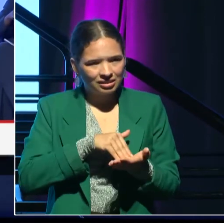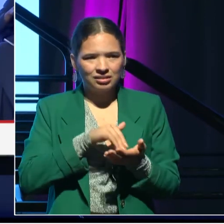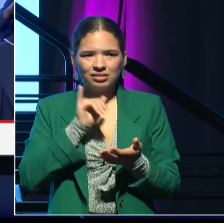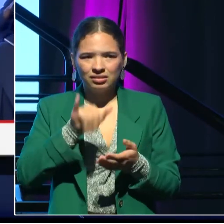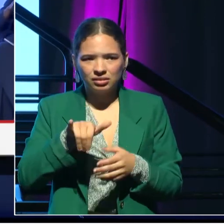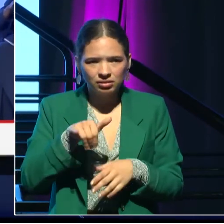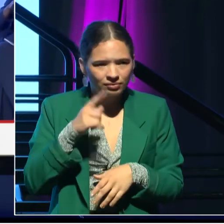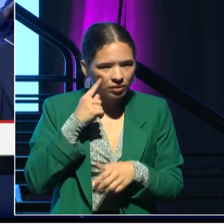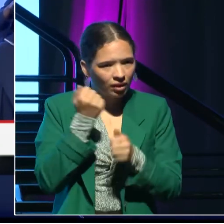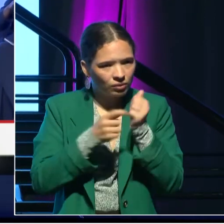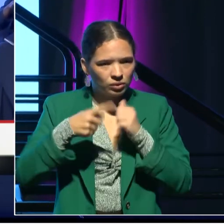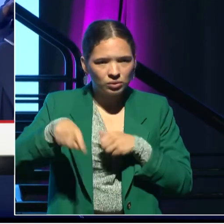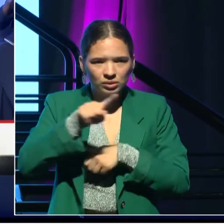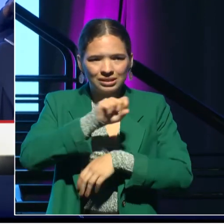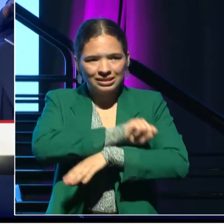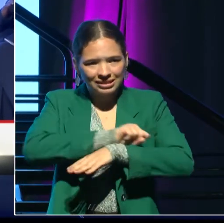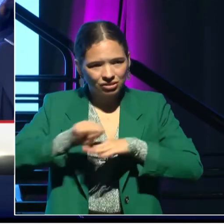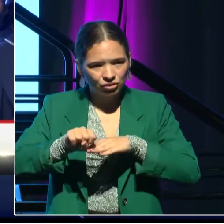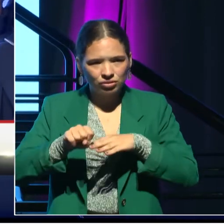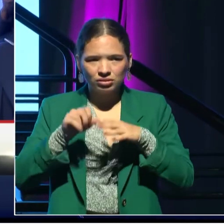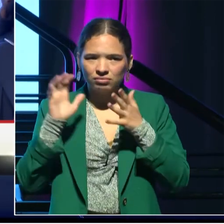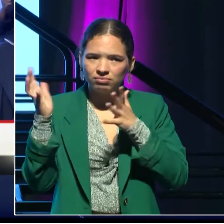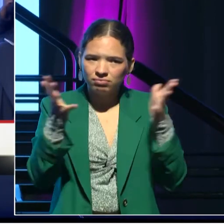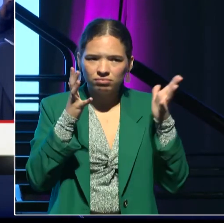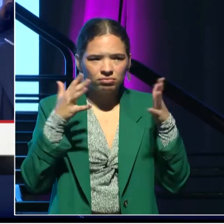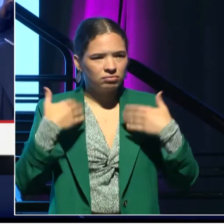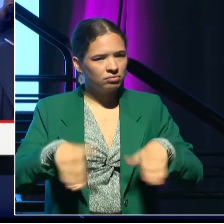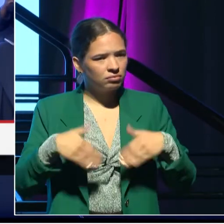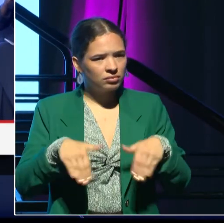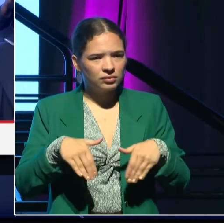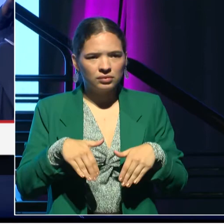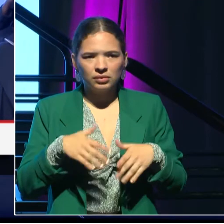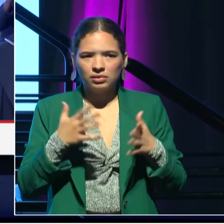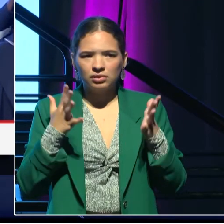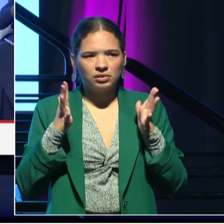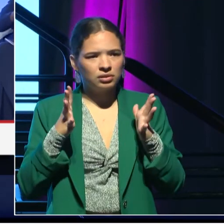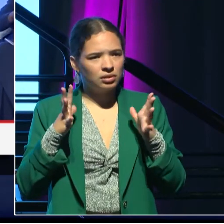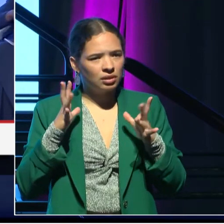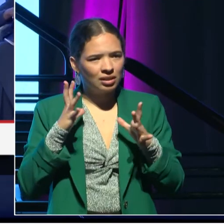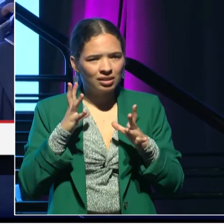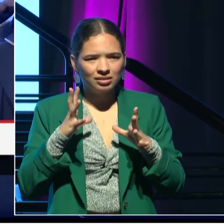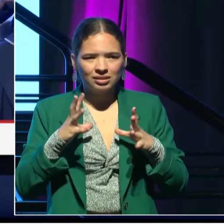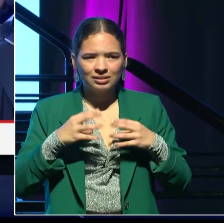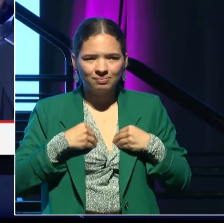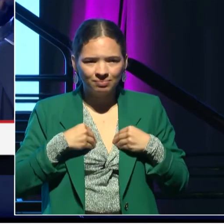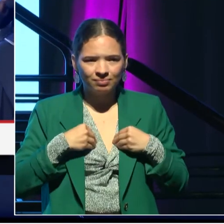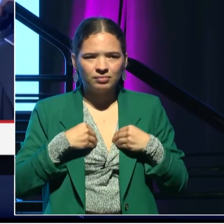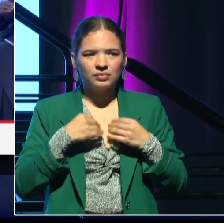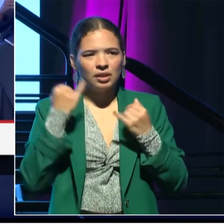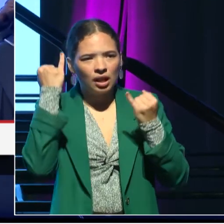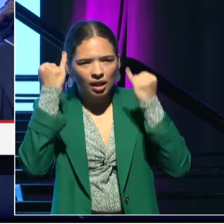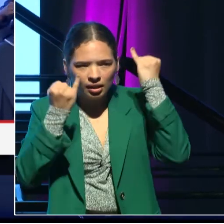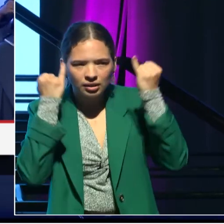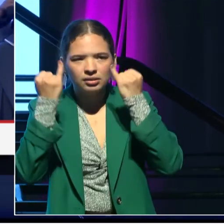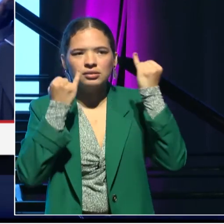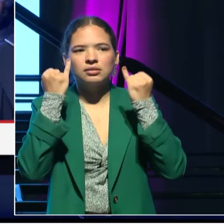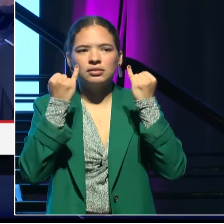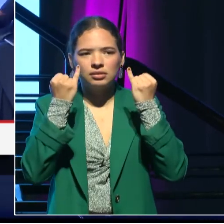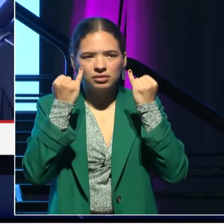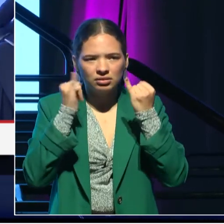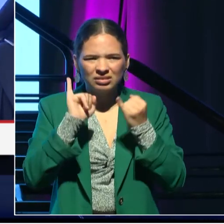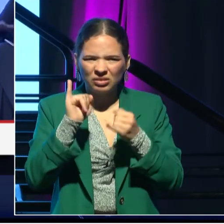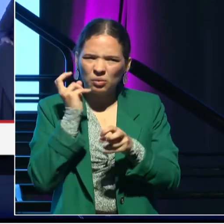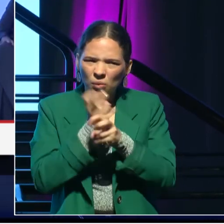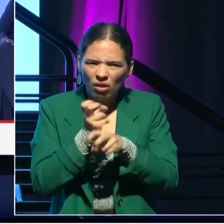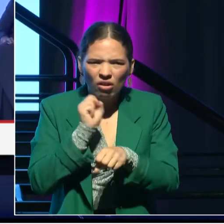this stage. I am just a person that is soaking up the good ideas and hard work that